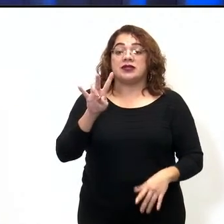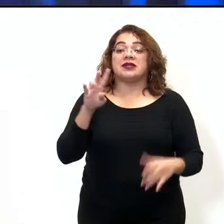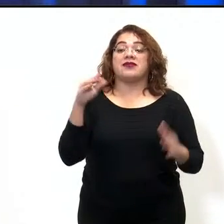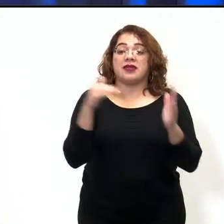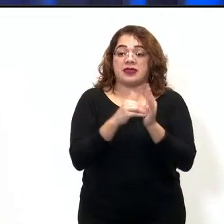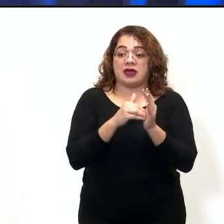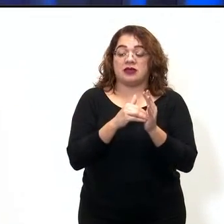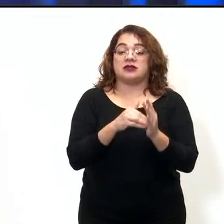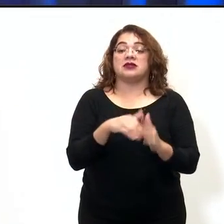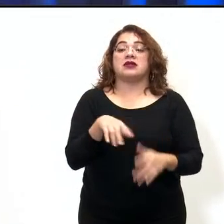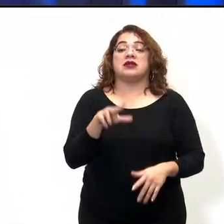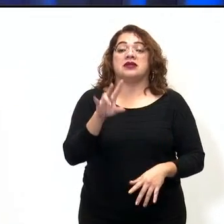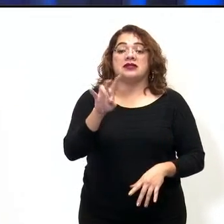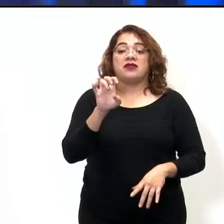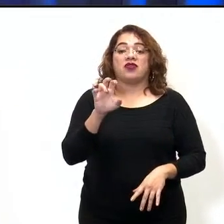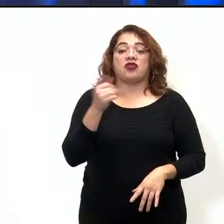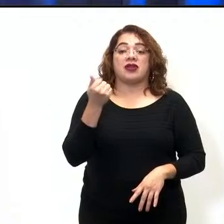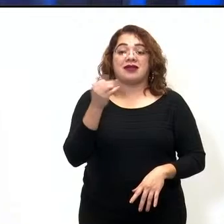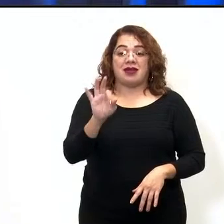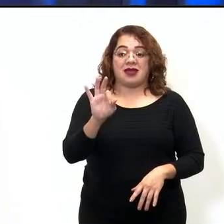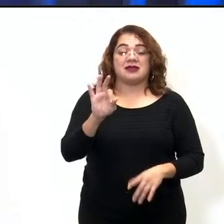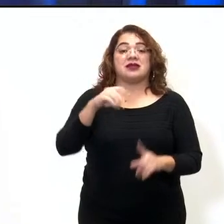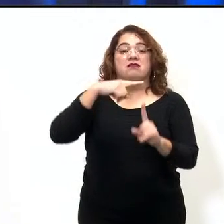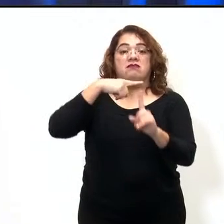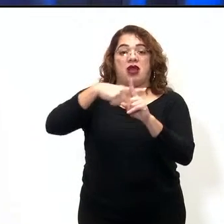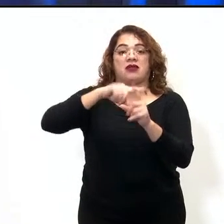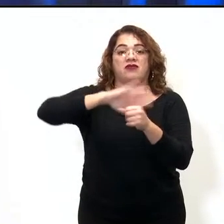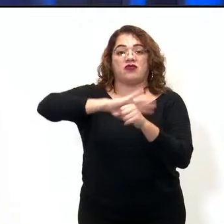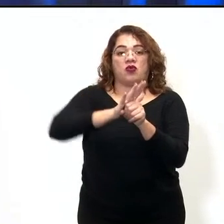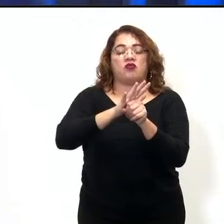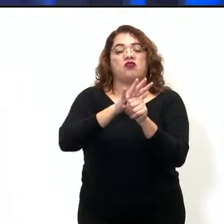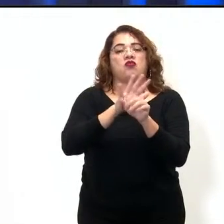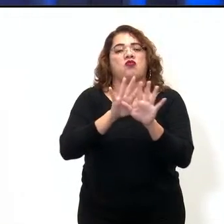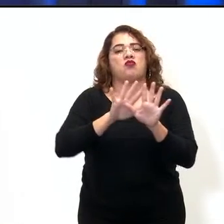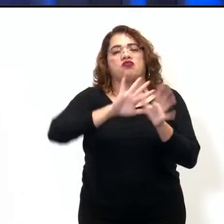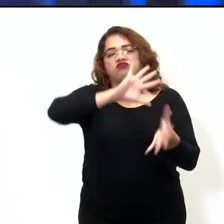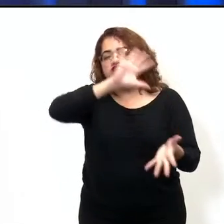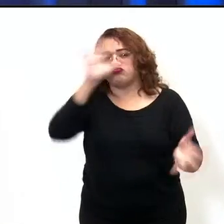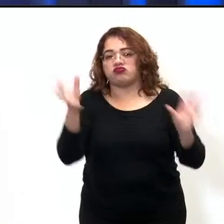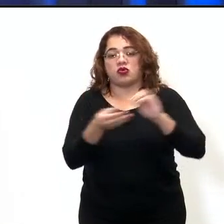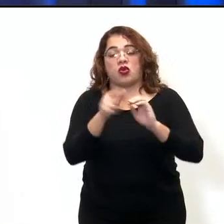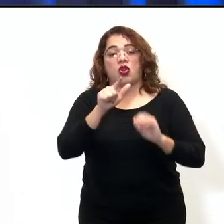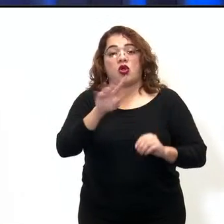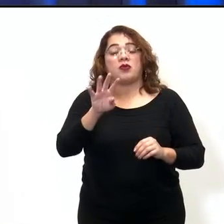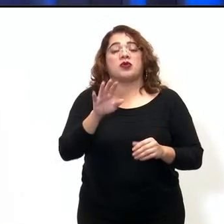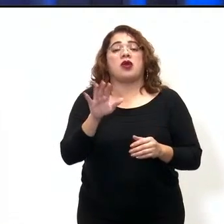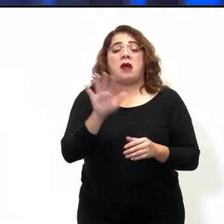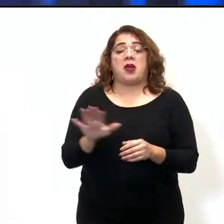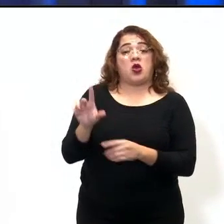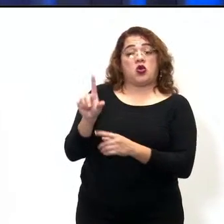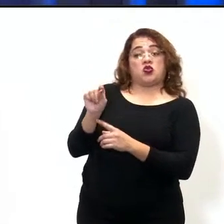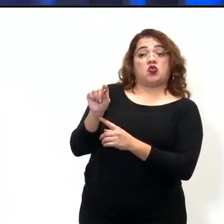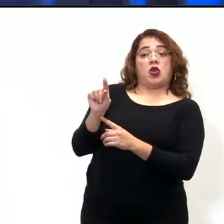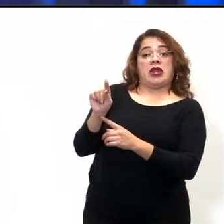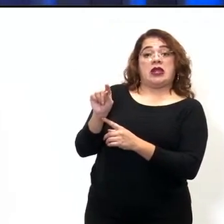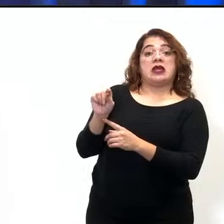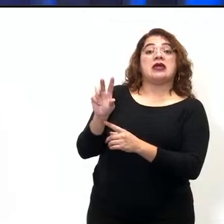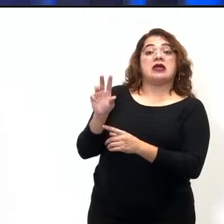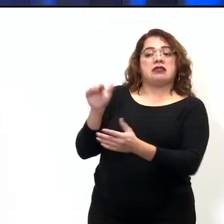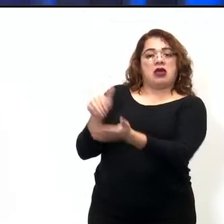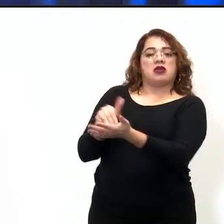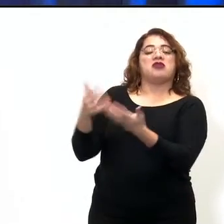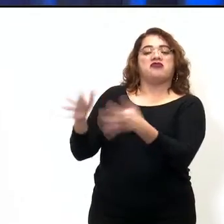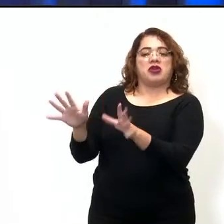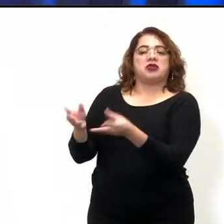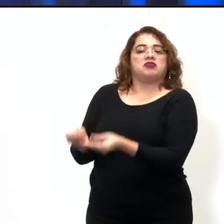27,719 Long Beach residents that have tested positive overall. We, of course, know that almost 20,000 of them have recovered, but